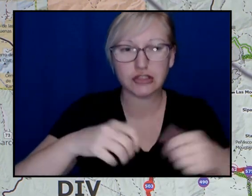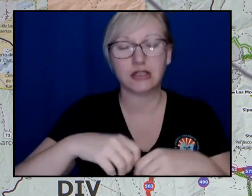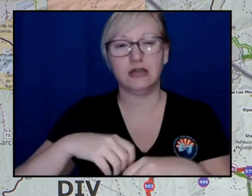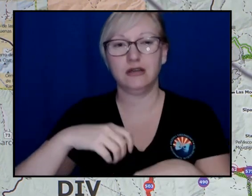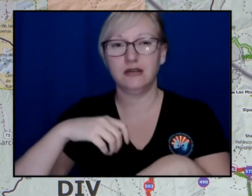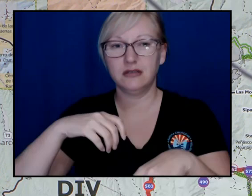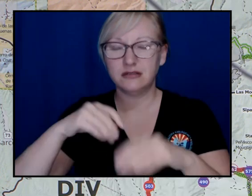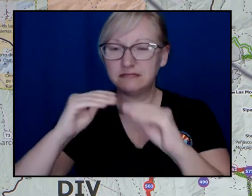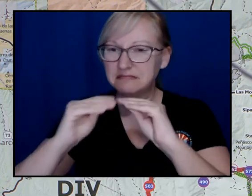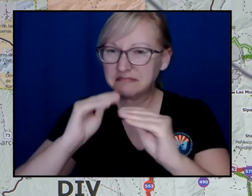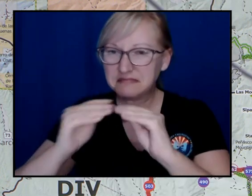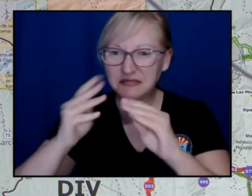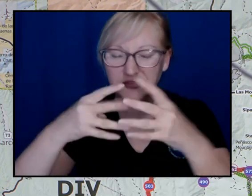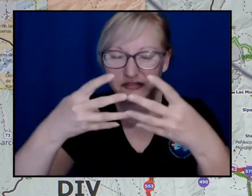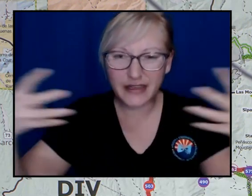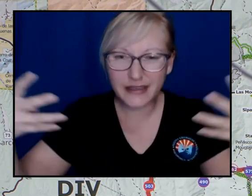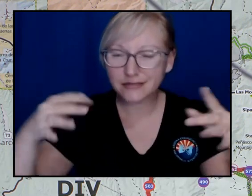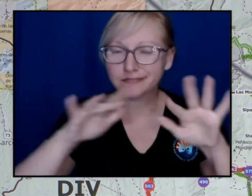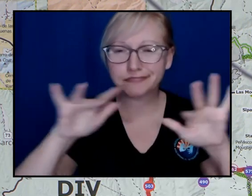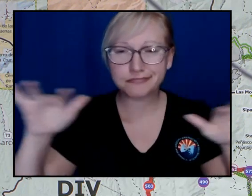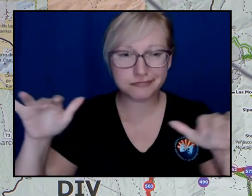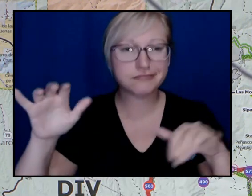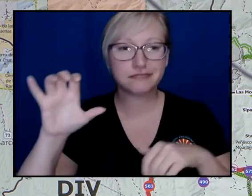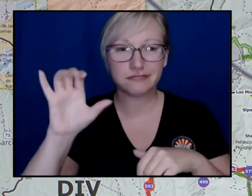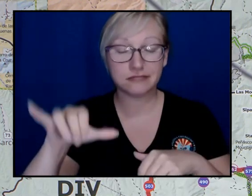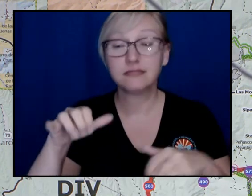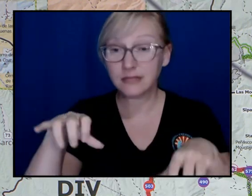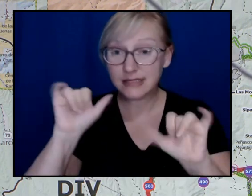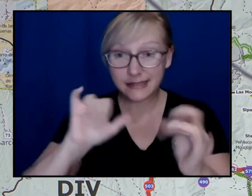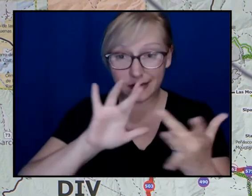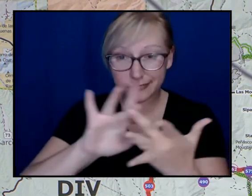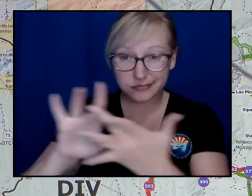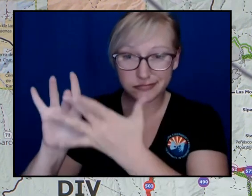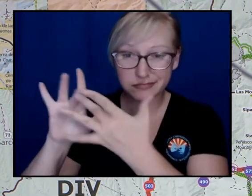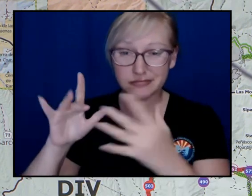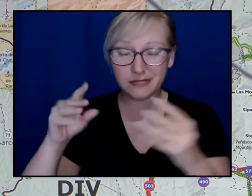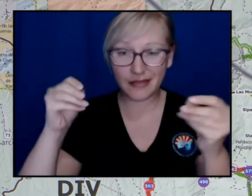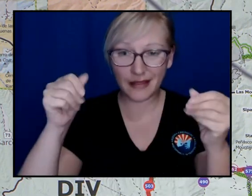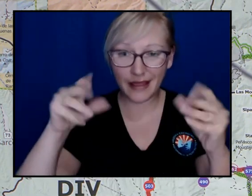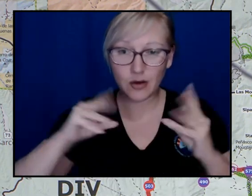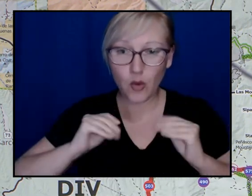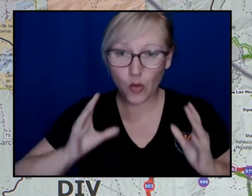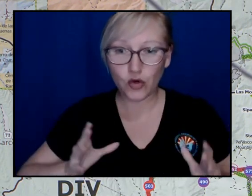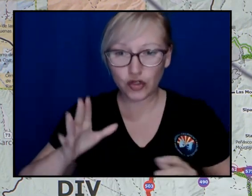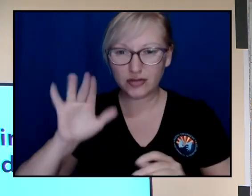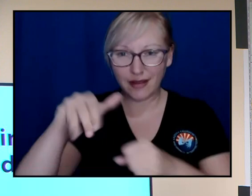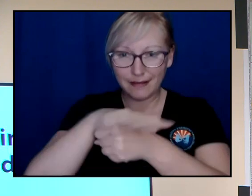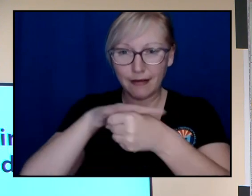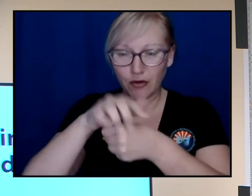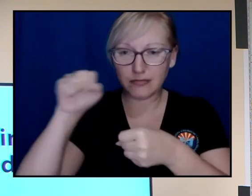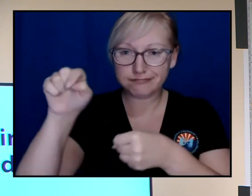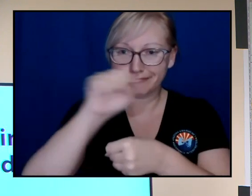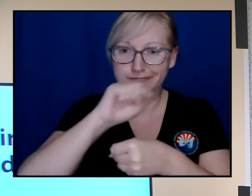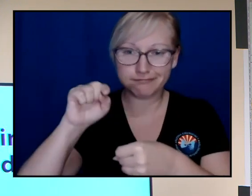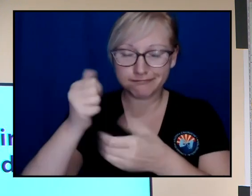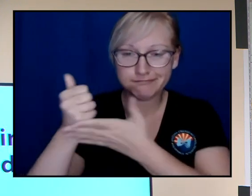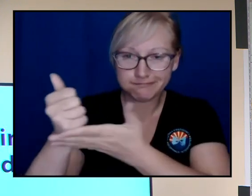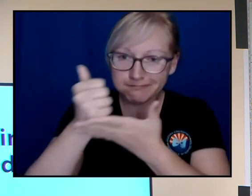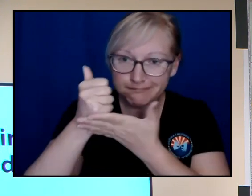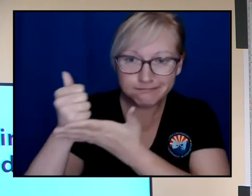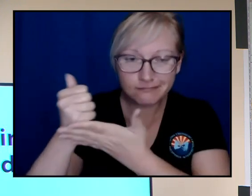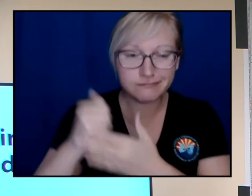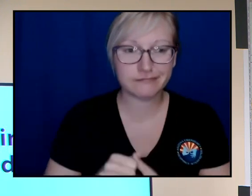area. Still working with some of the landowners in those areas. As we move down towards the south around